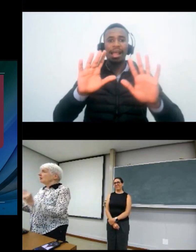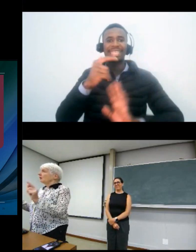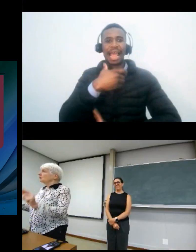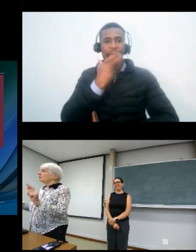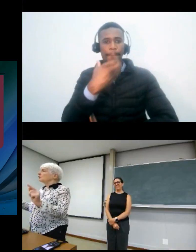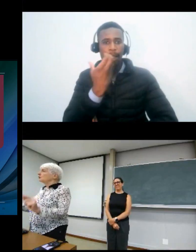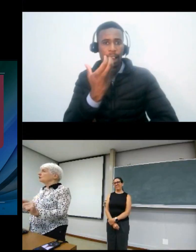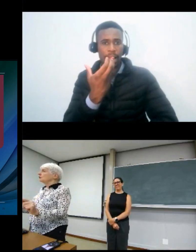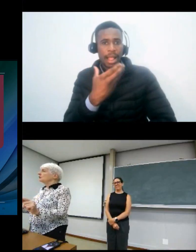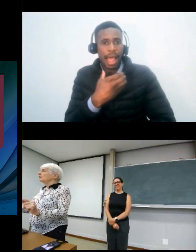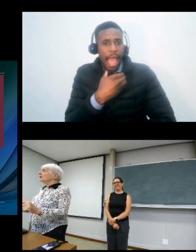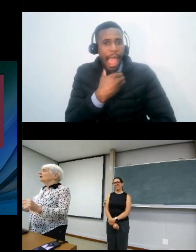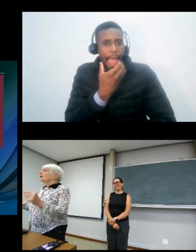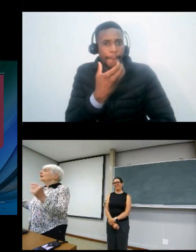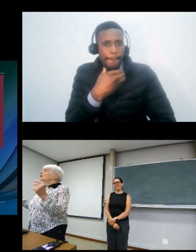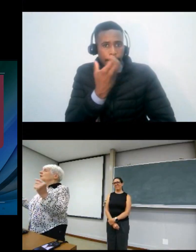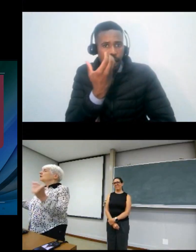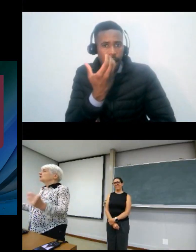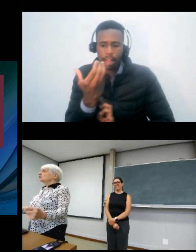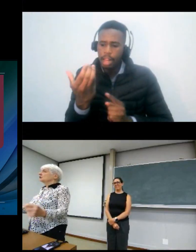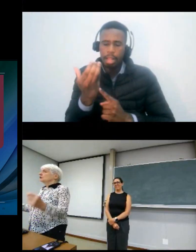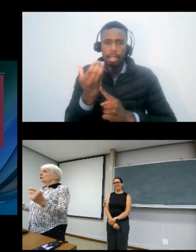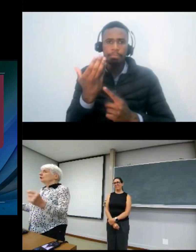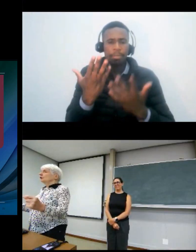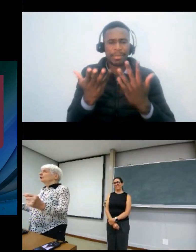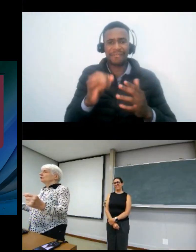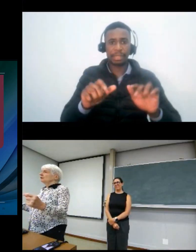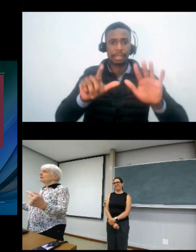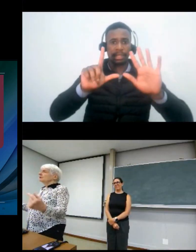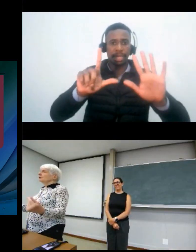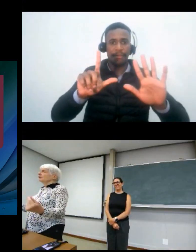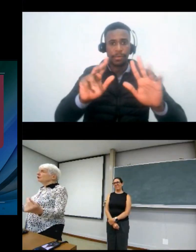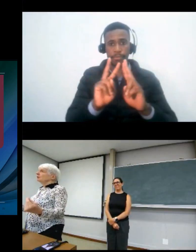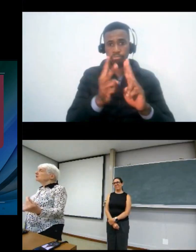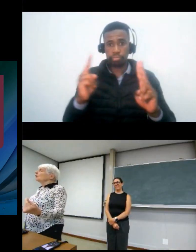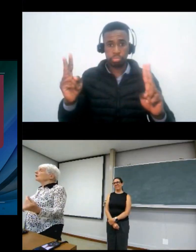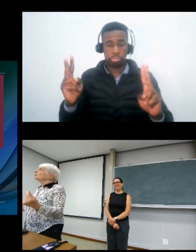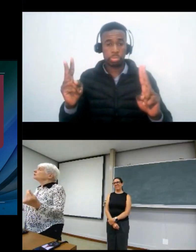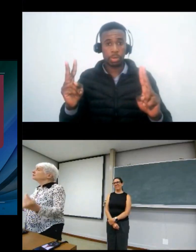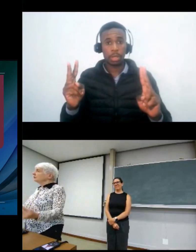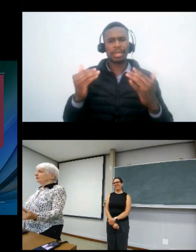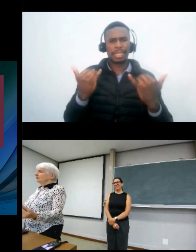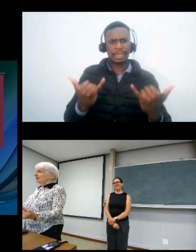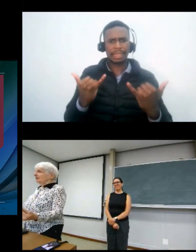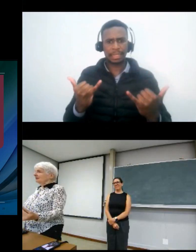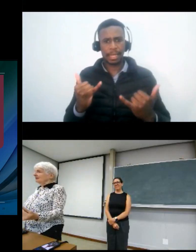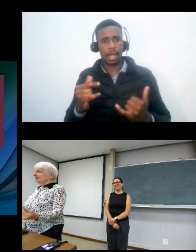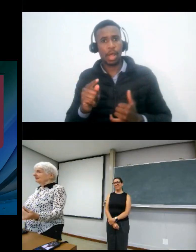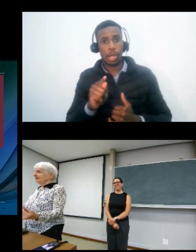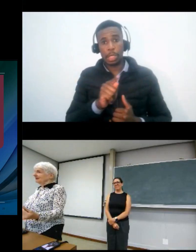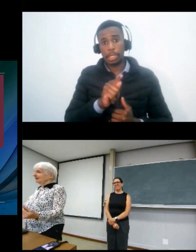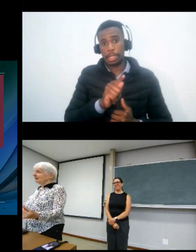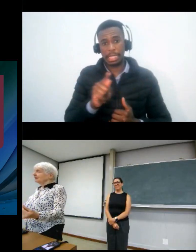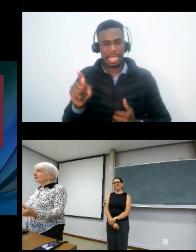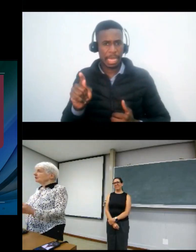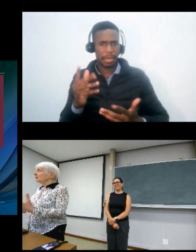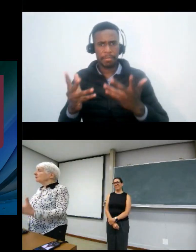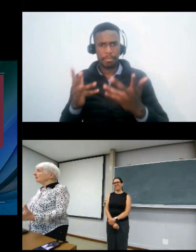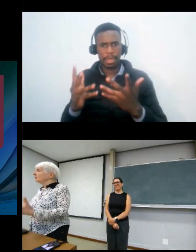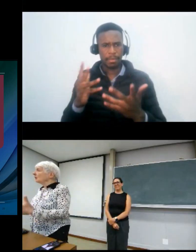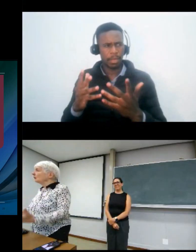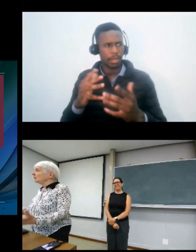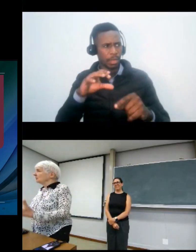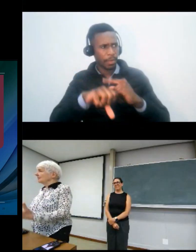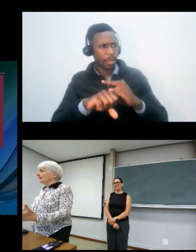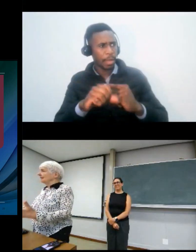those variants are understood by children for whom it's not their preferred variant. Right? If